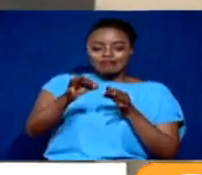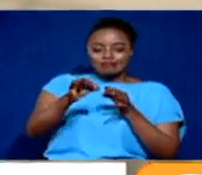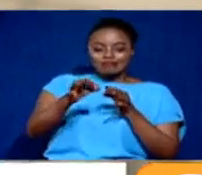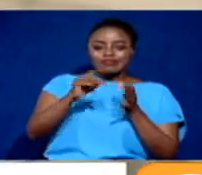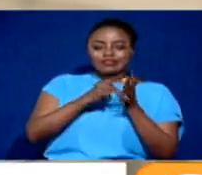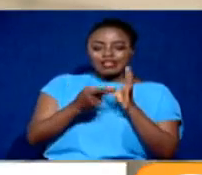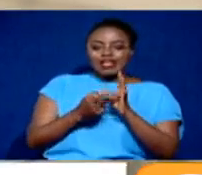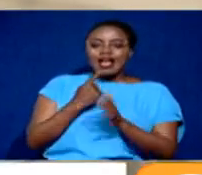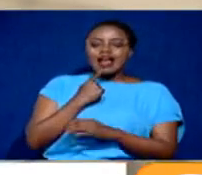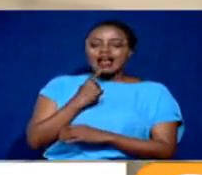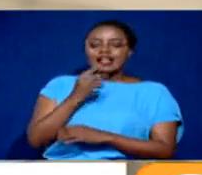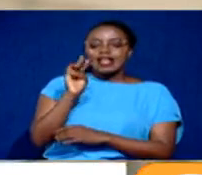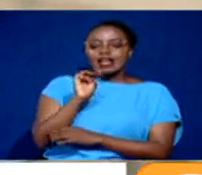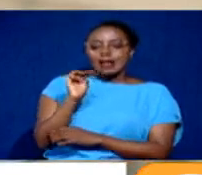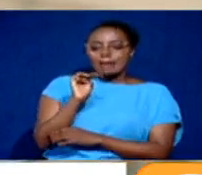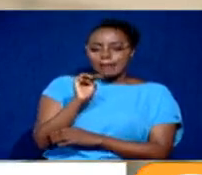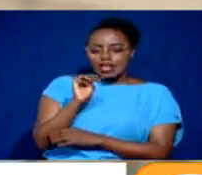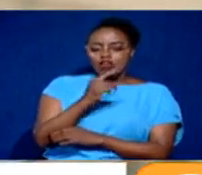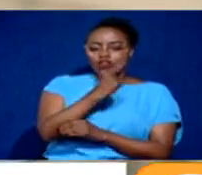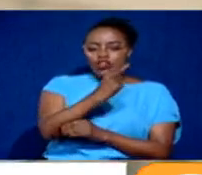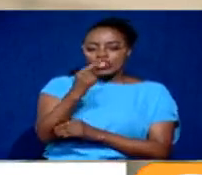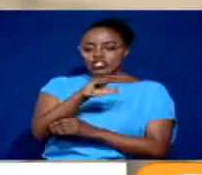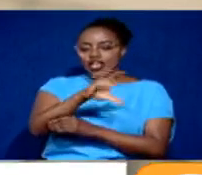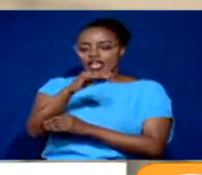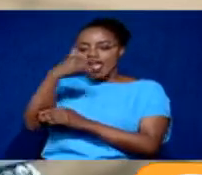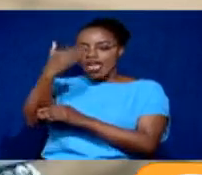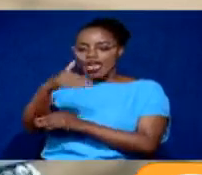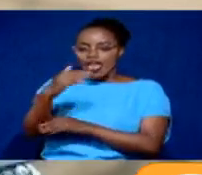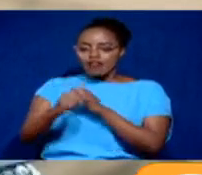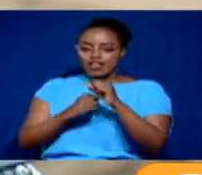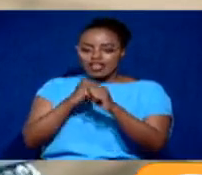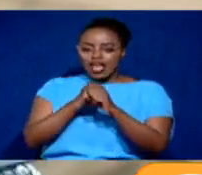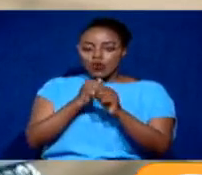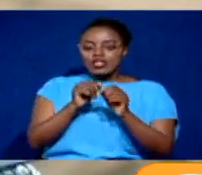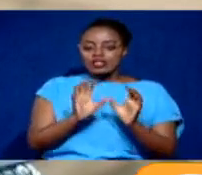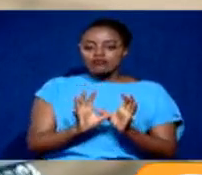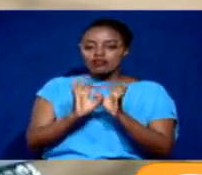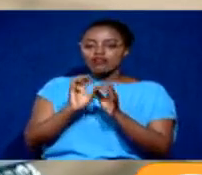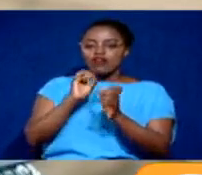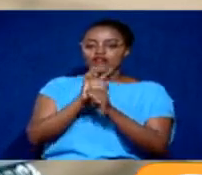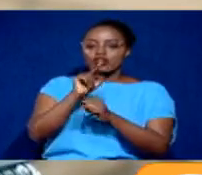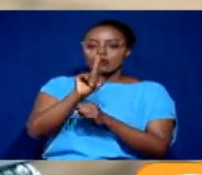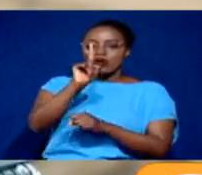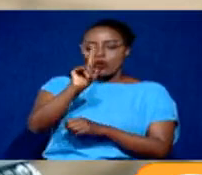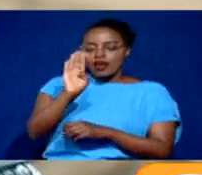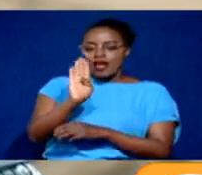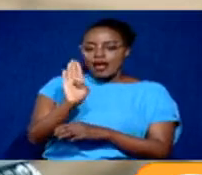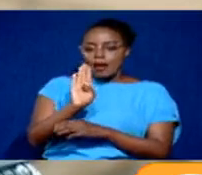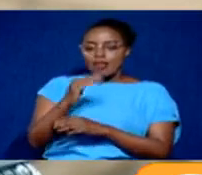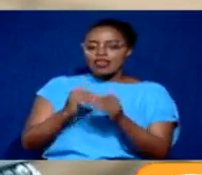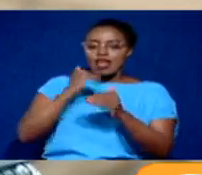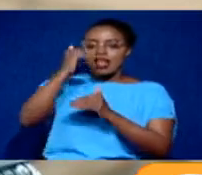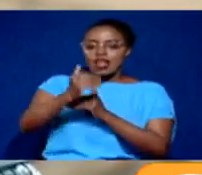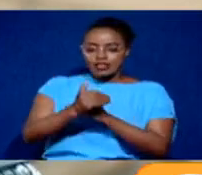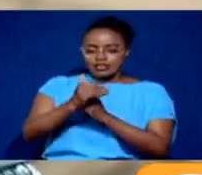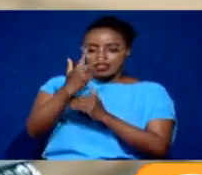will cost 100 million shillings per county per year, which translates to 14.1 billion shillings over the next